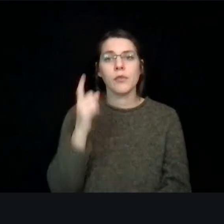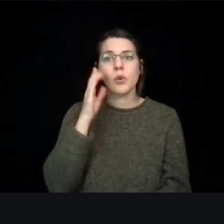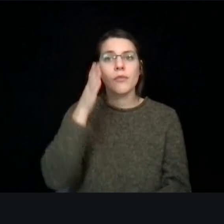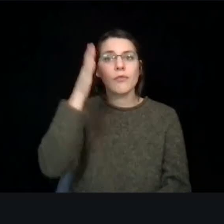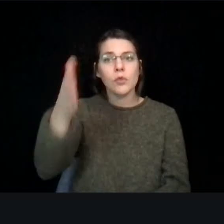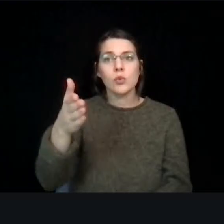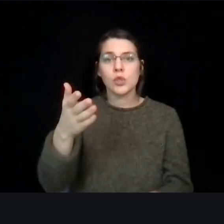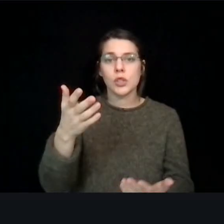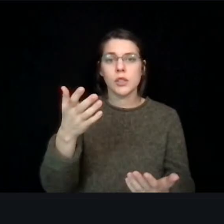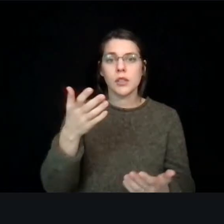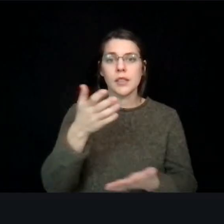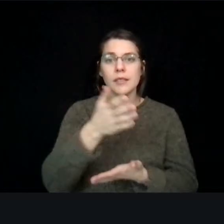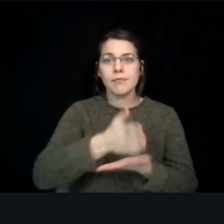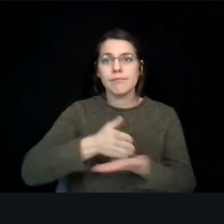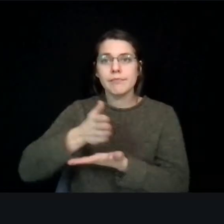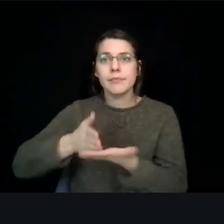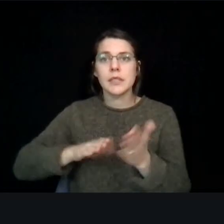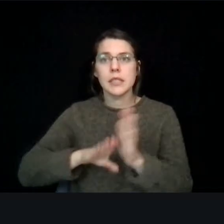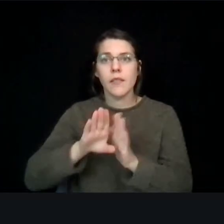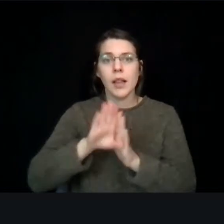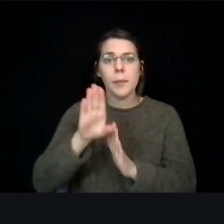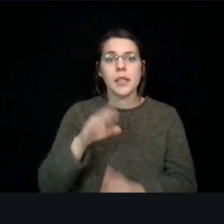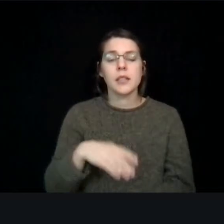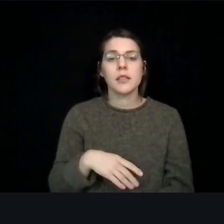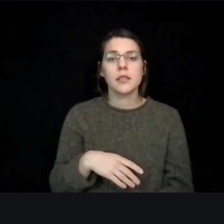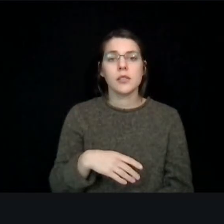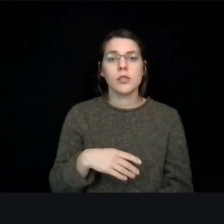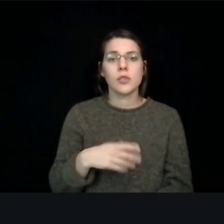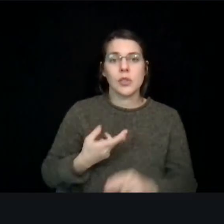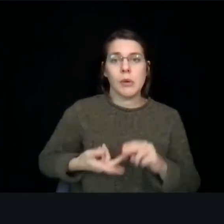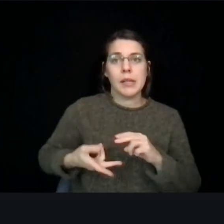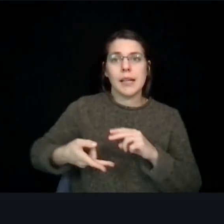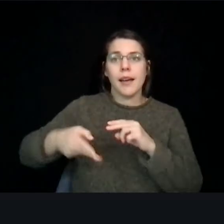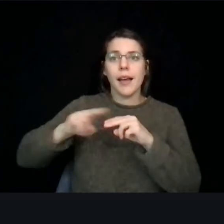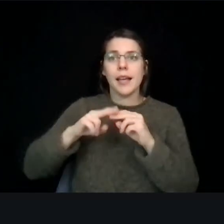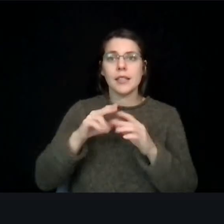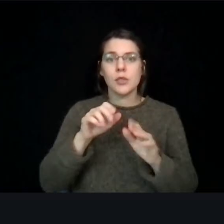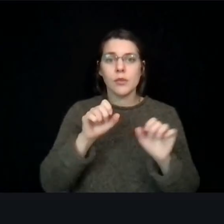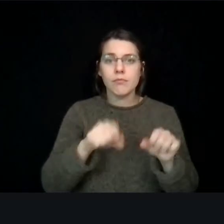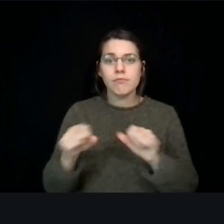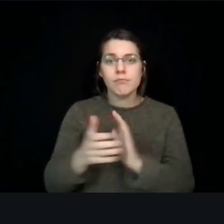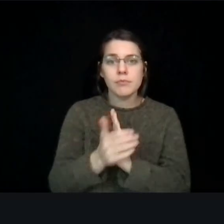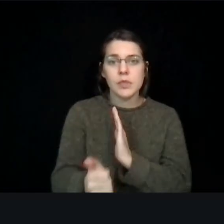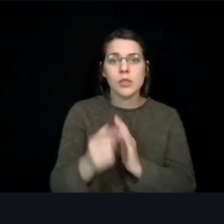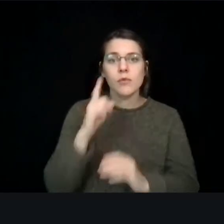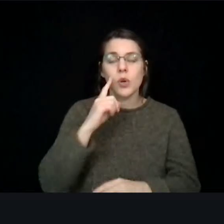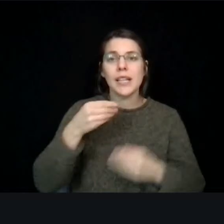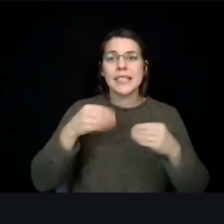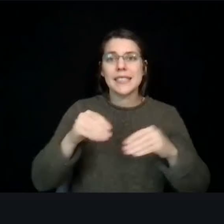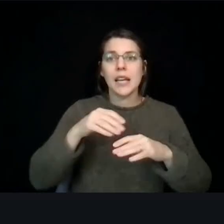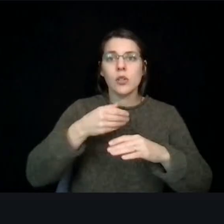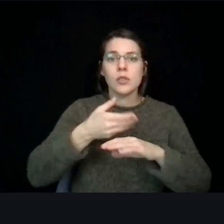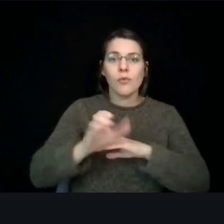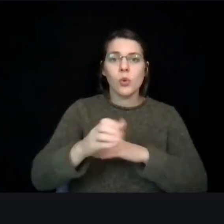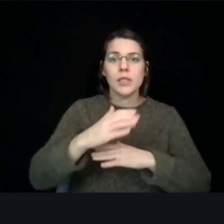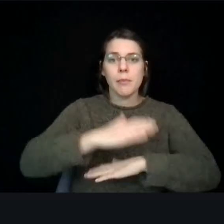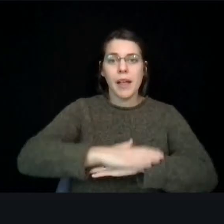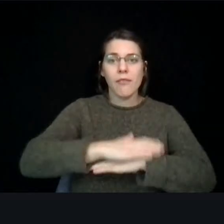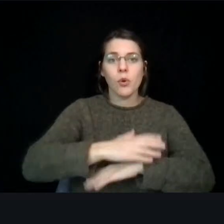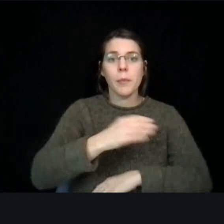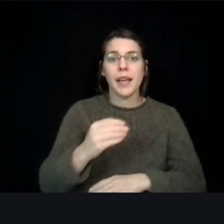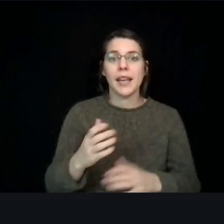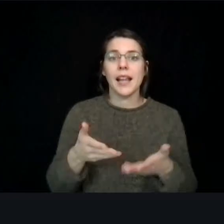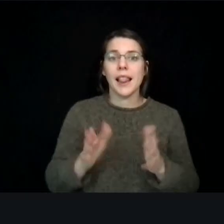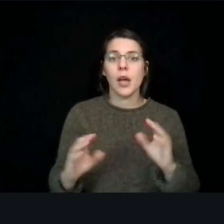development, to build on the capabilities of the Salesforce platform and allow for more meaningful city constituent relations, it's going to be